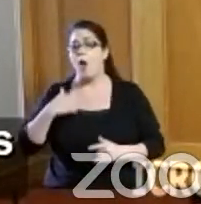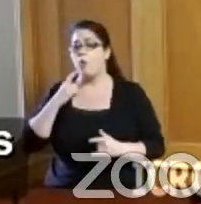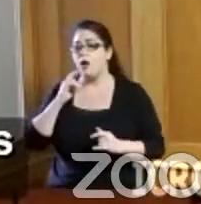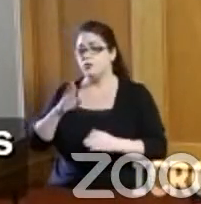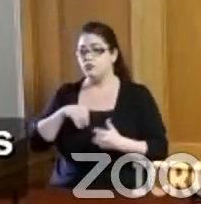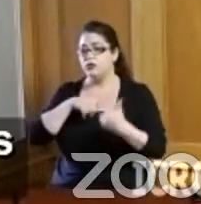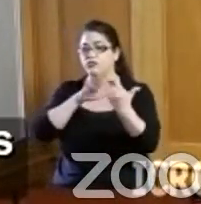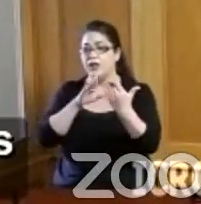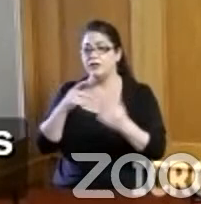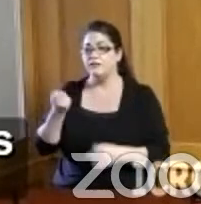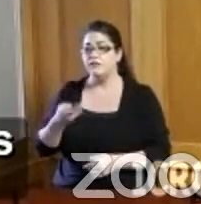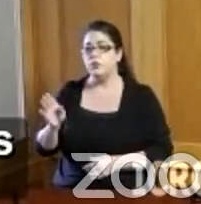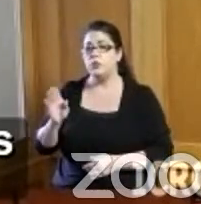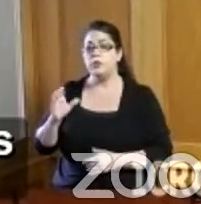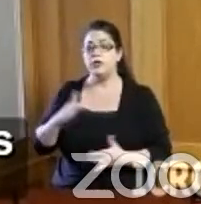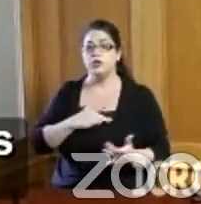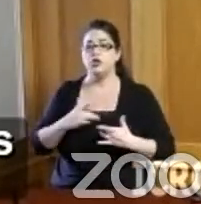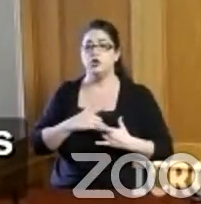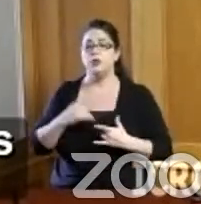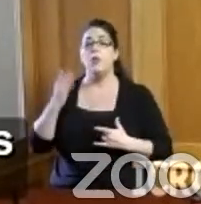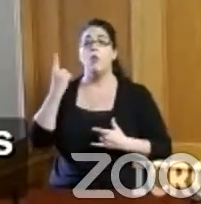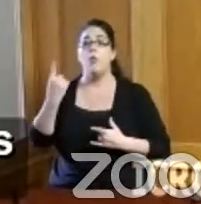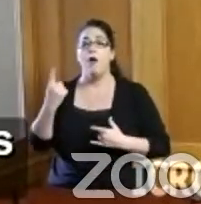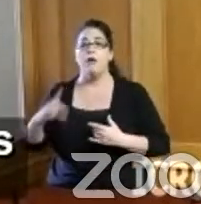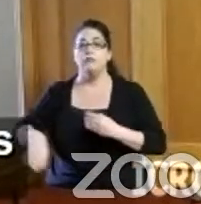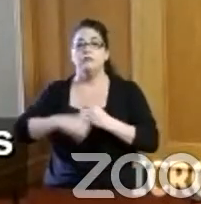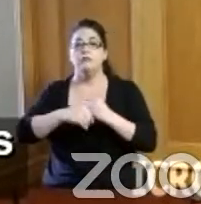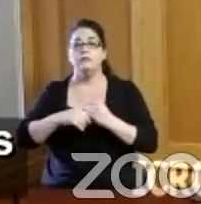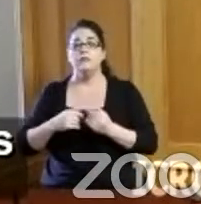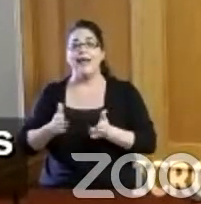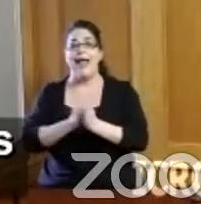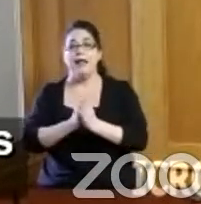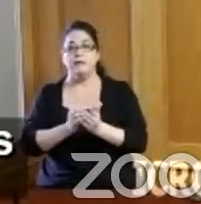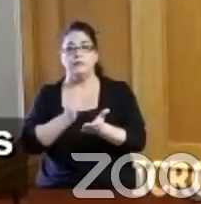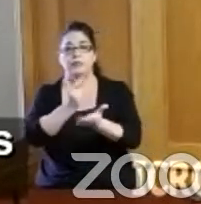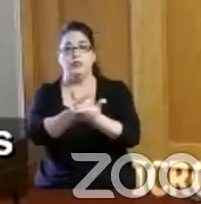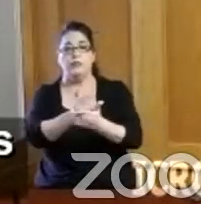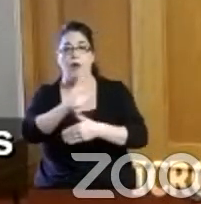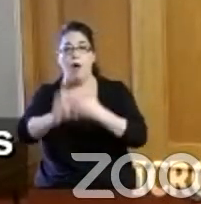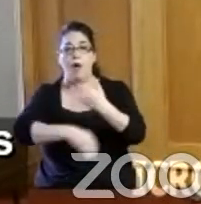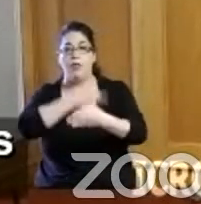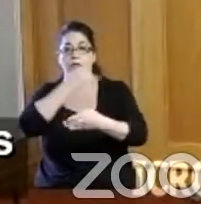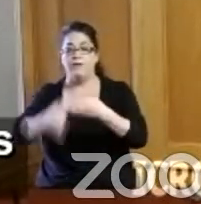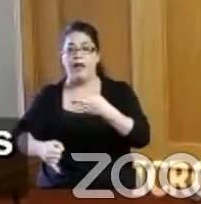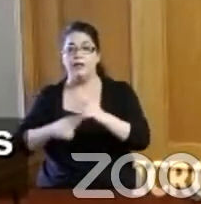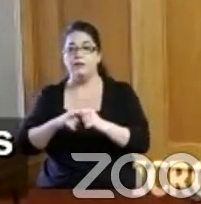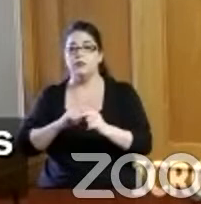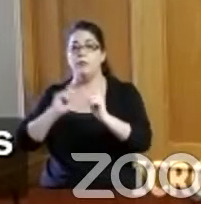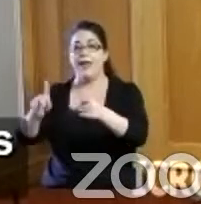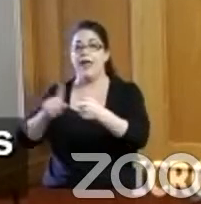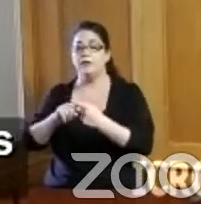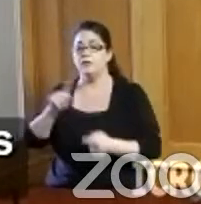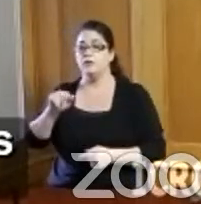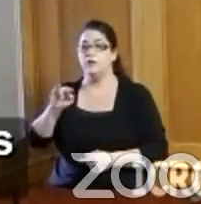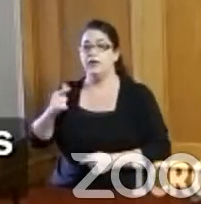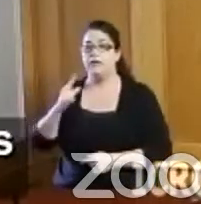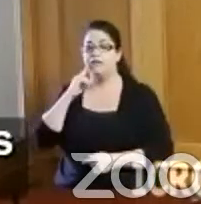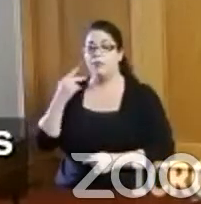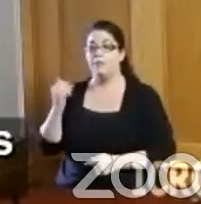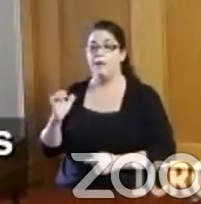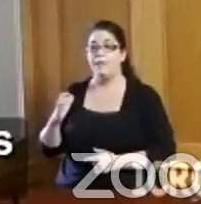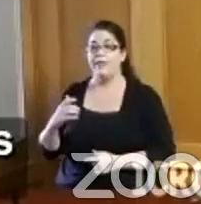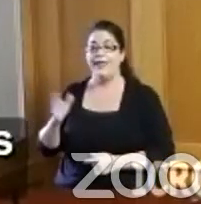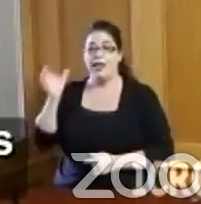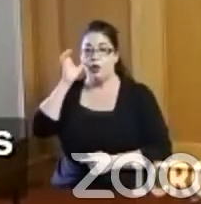concerns that were raised, there is a condition that was recommended for approval that requires all of the final plans to go back to the Zoning Commission through a public hearing, where